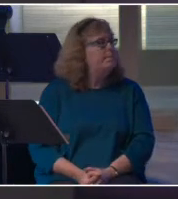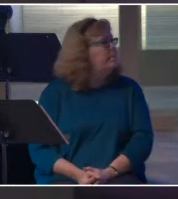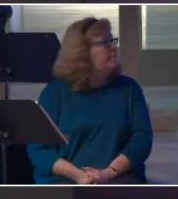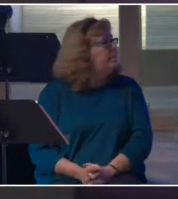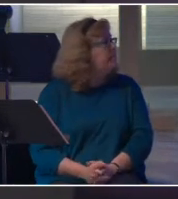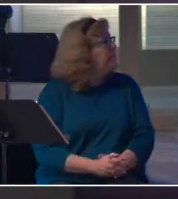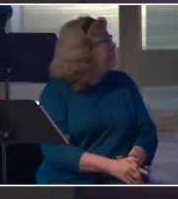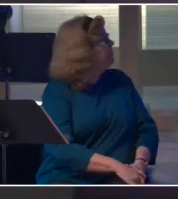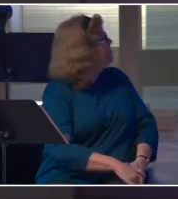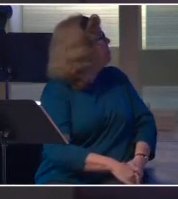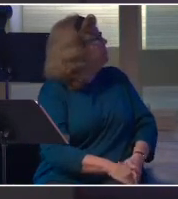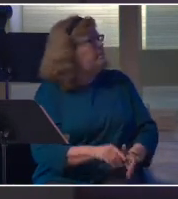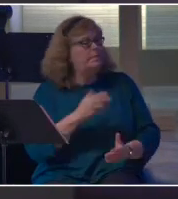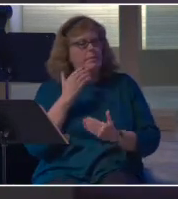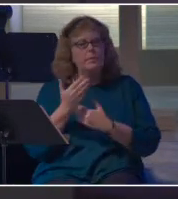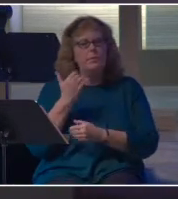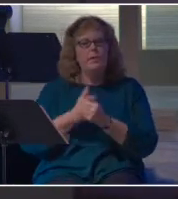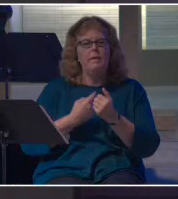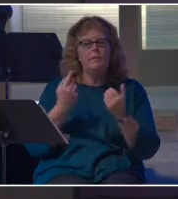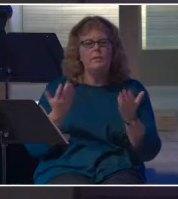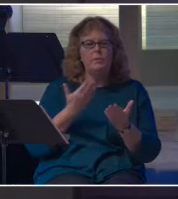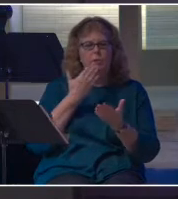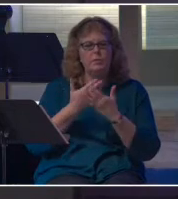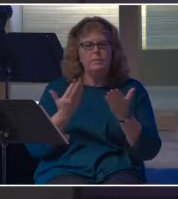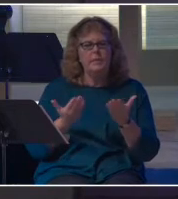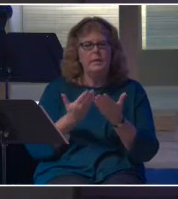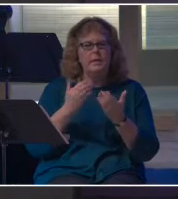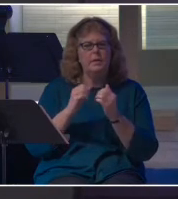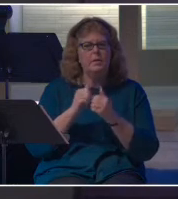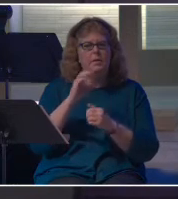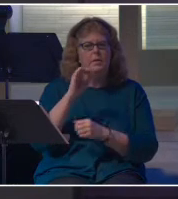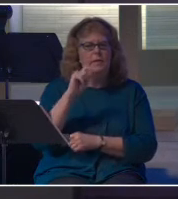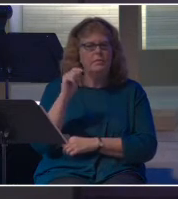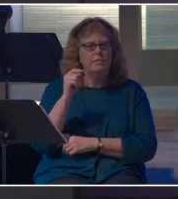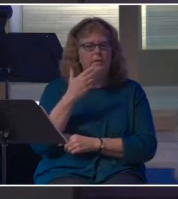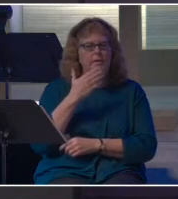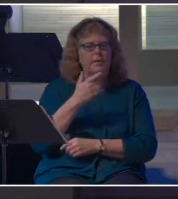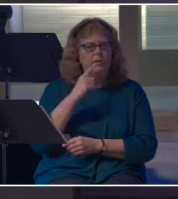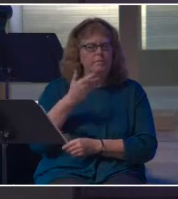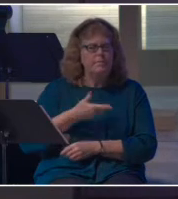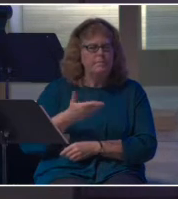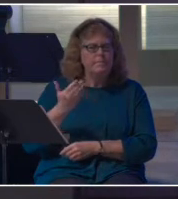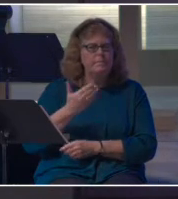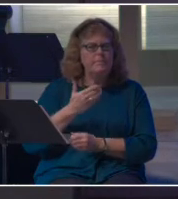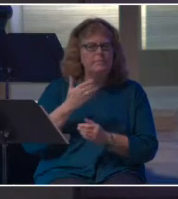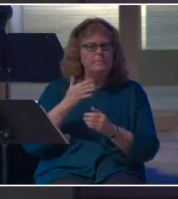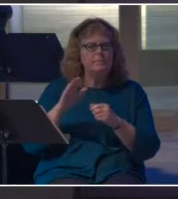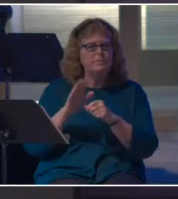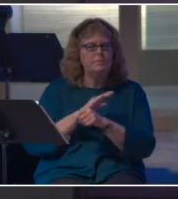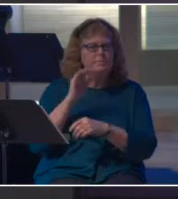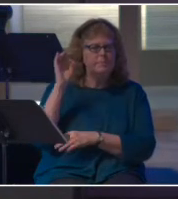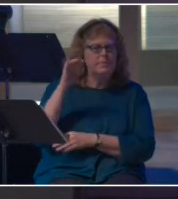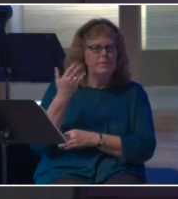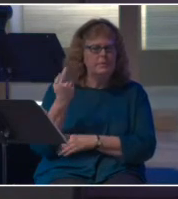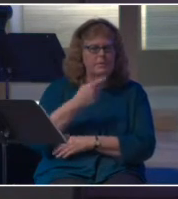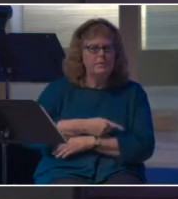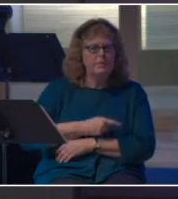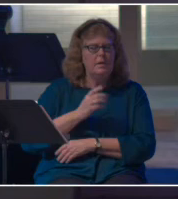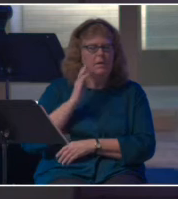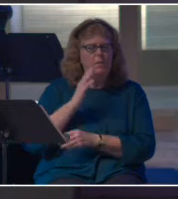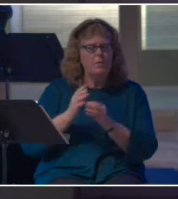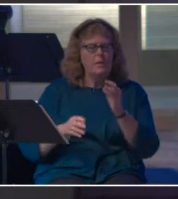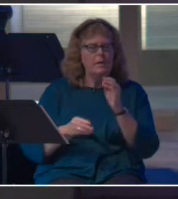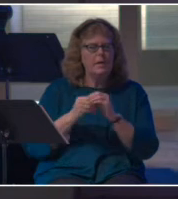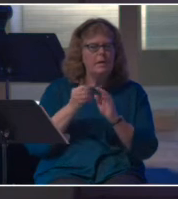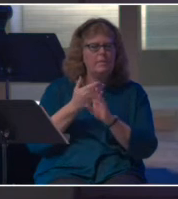Well, good morning, everyone. It's so good to be here with all of you. Thank you so much, Dan, for the invitation to fill your pulpit. And I would ask before